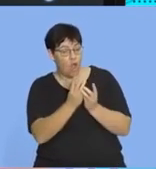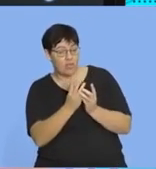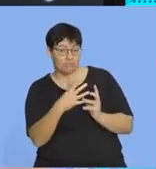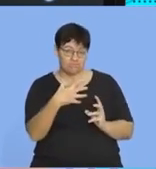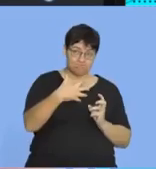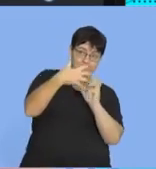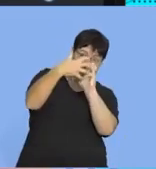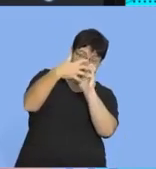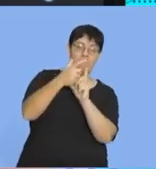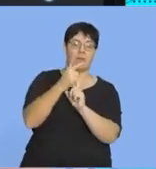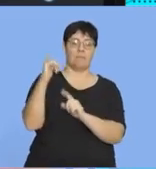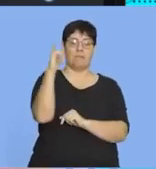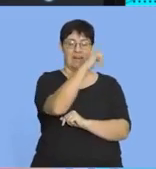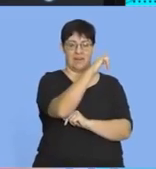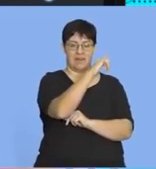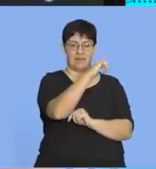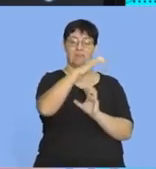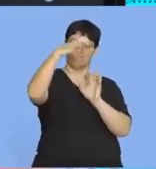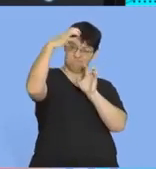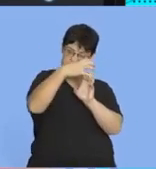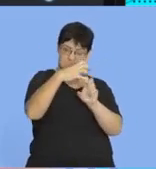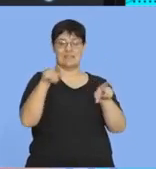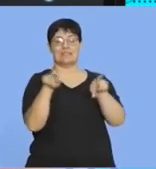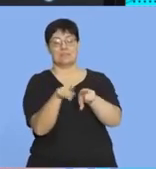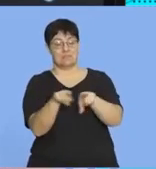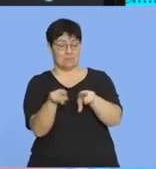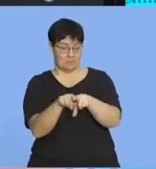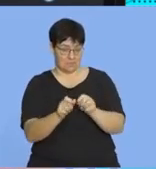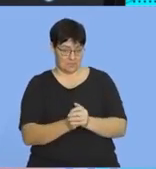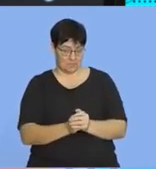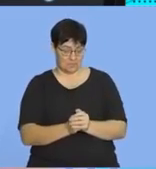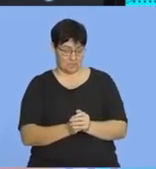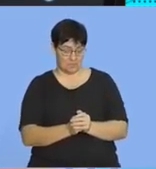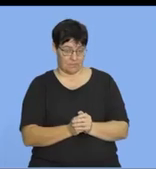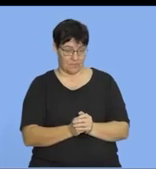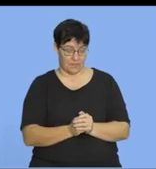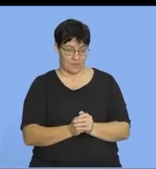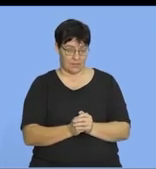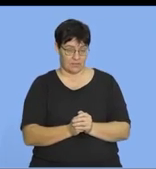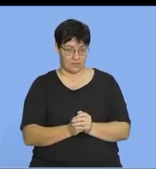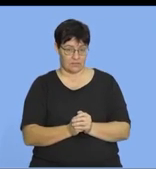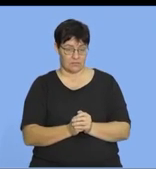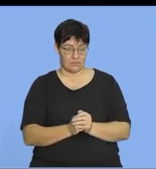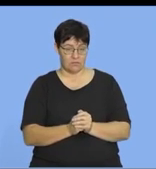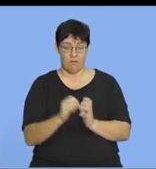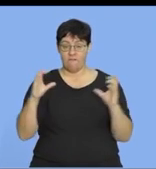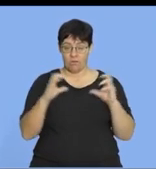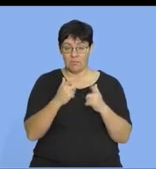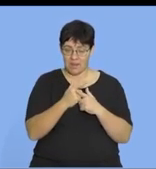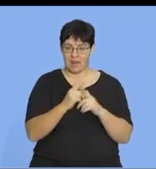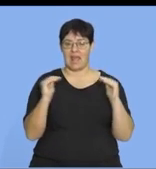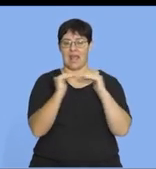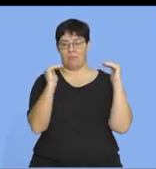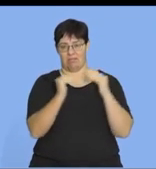plane by the same amount. So that force of attraction means that it's